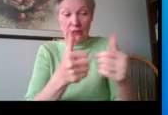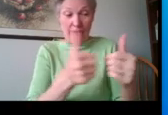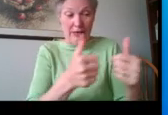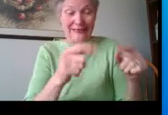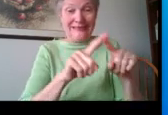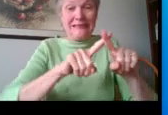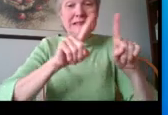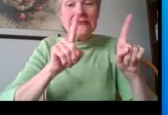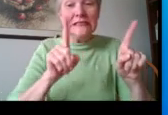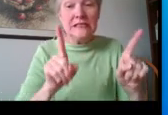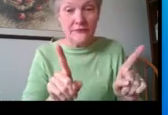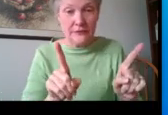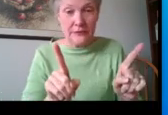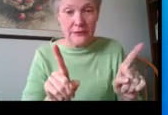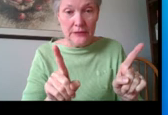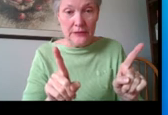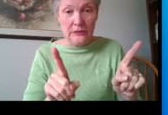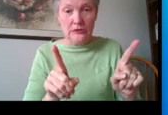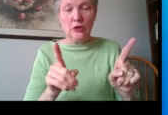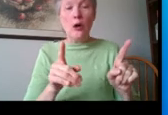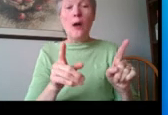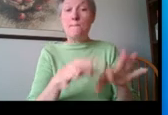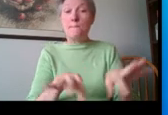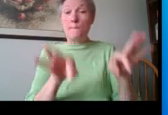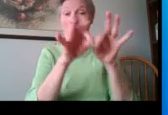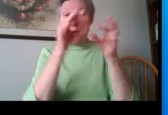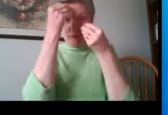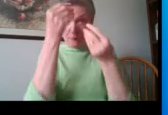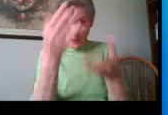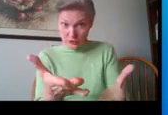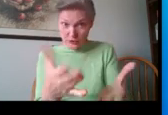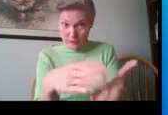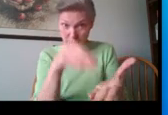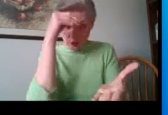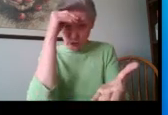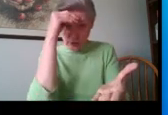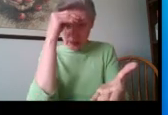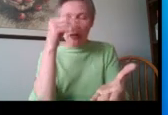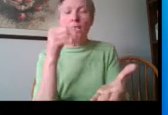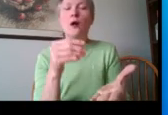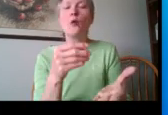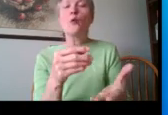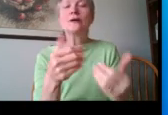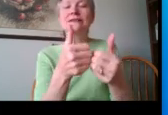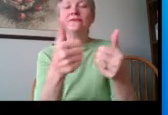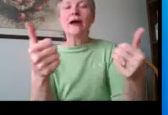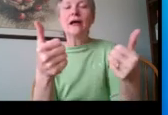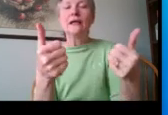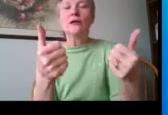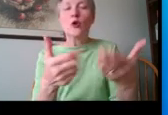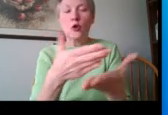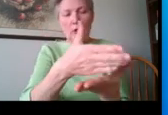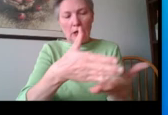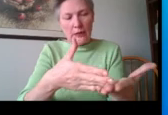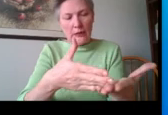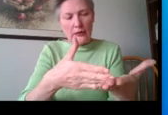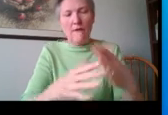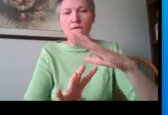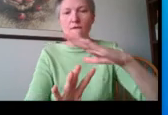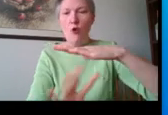cut differently. So my important information that I'm learning here is that we're dividing them into fourths, they're